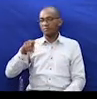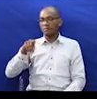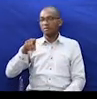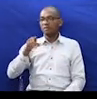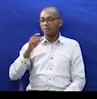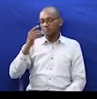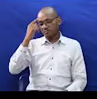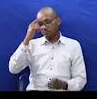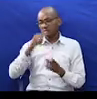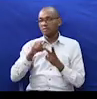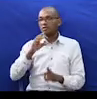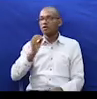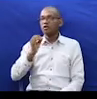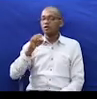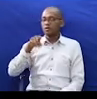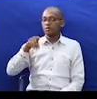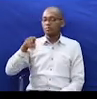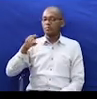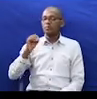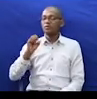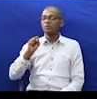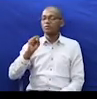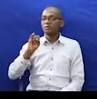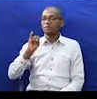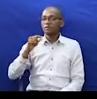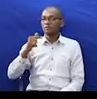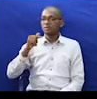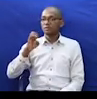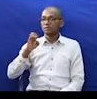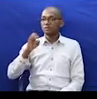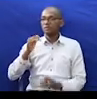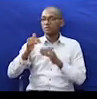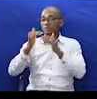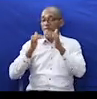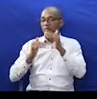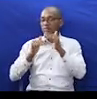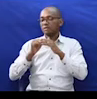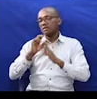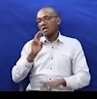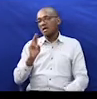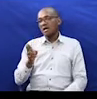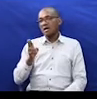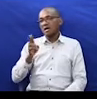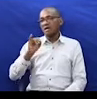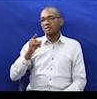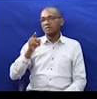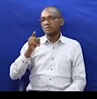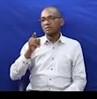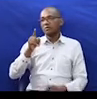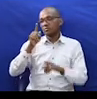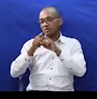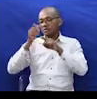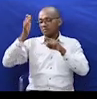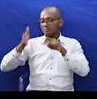opposite, over hypotenuse, HYP, represent hypotenuse. So opposite of the angle A